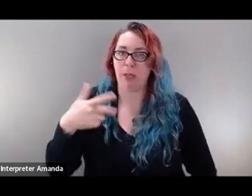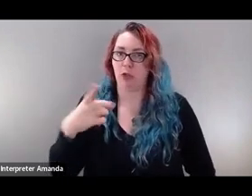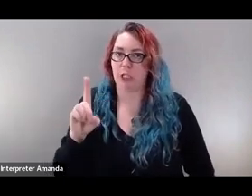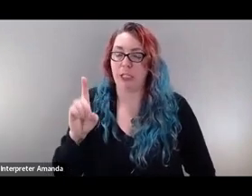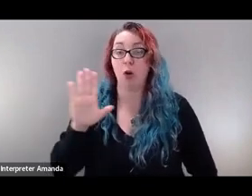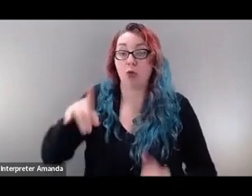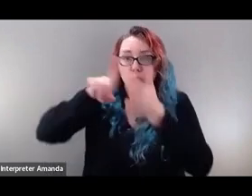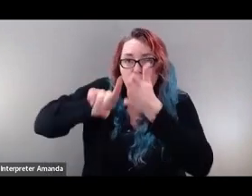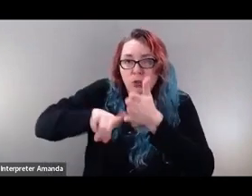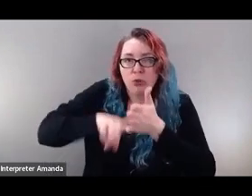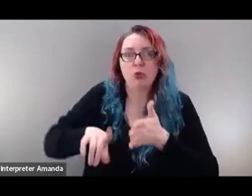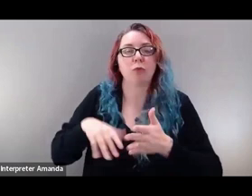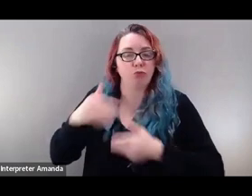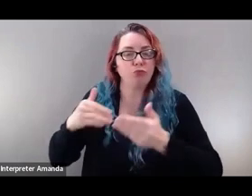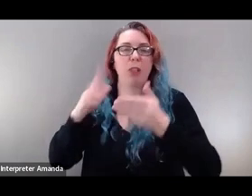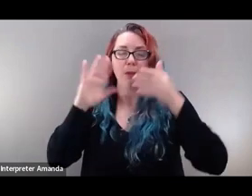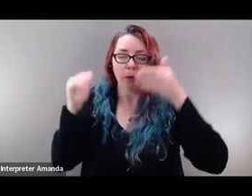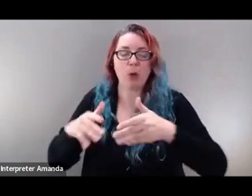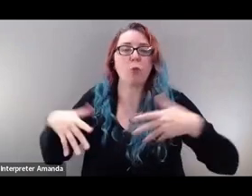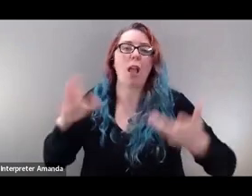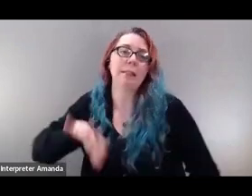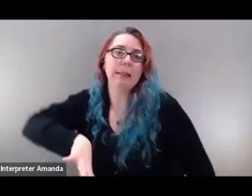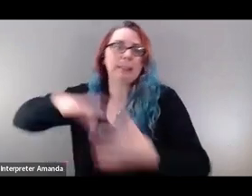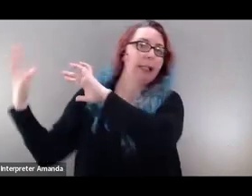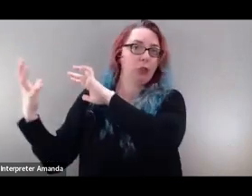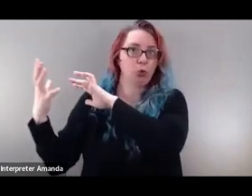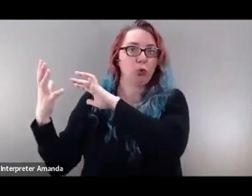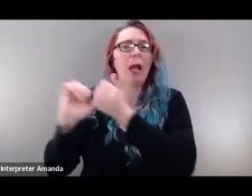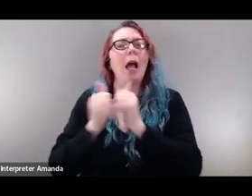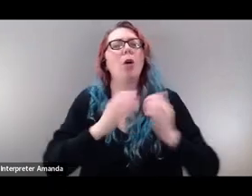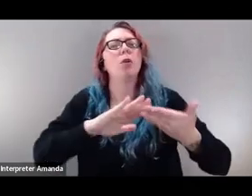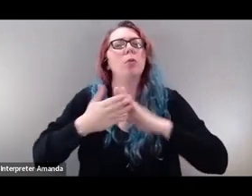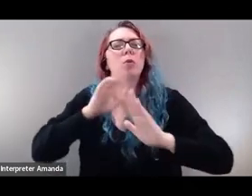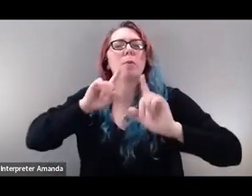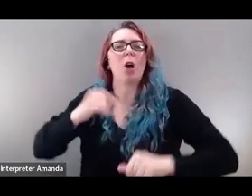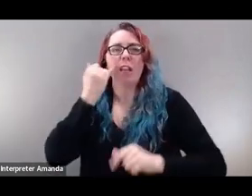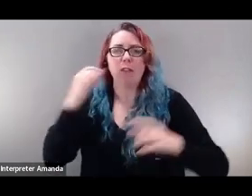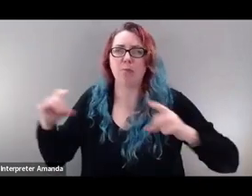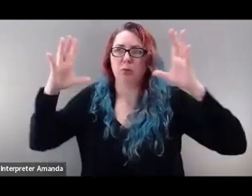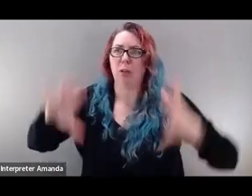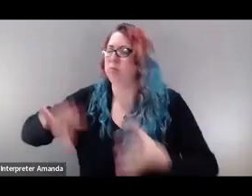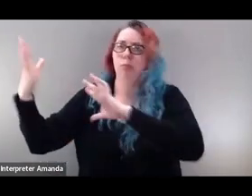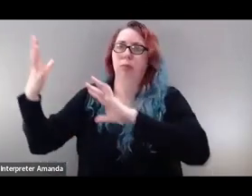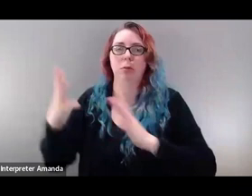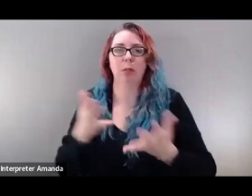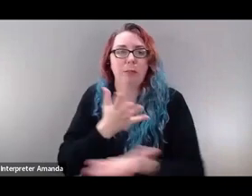practice focuses on the concept of disaster and community responses to crises. Hi, Christina.